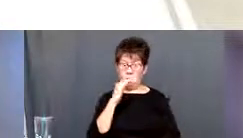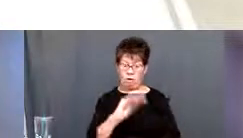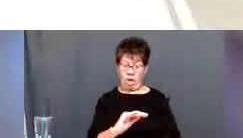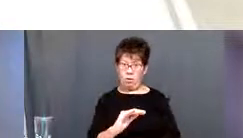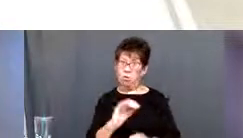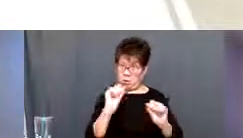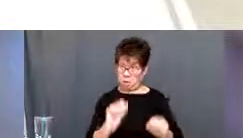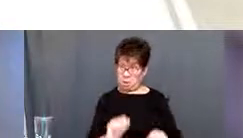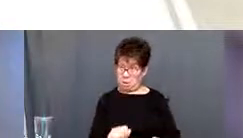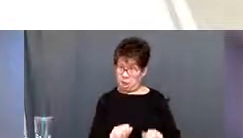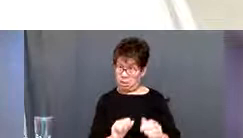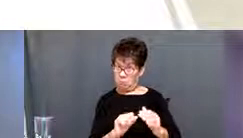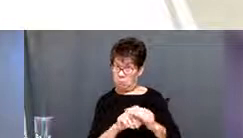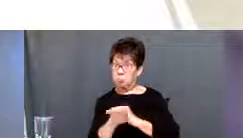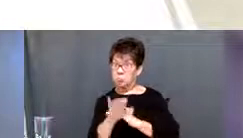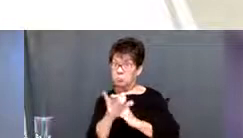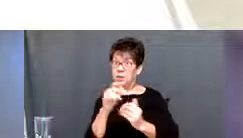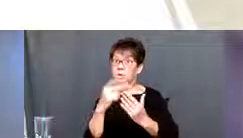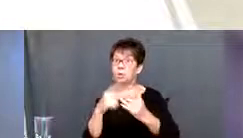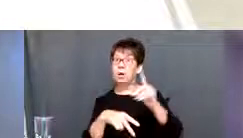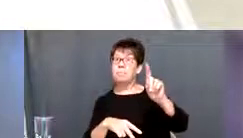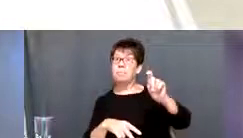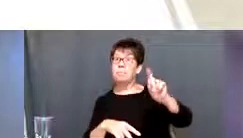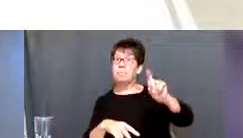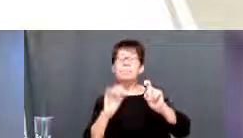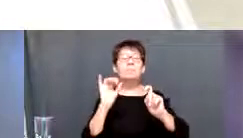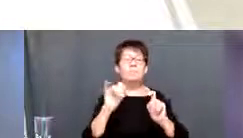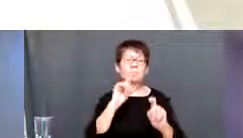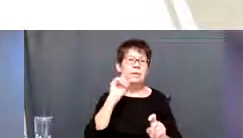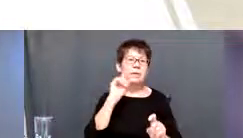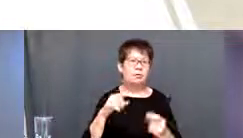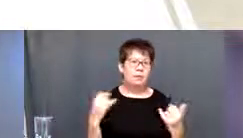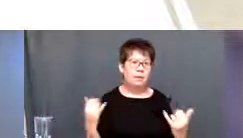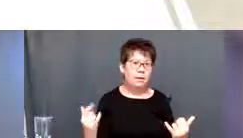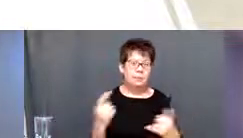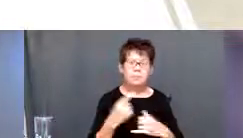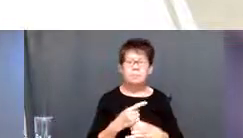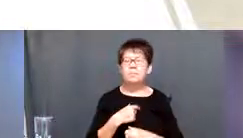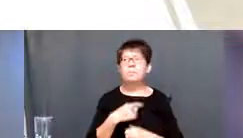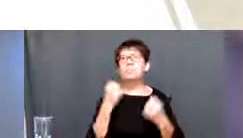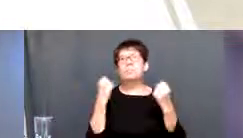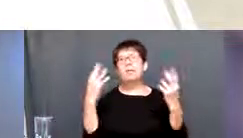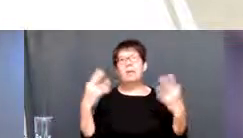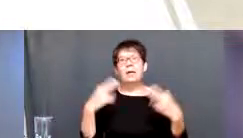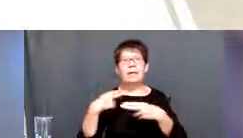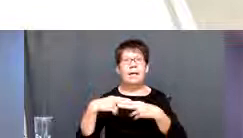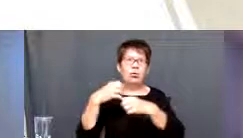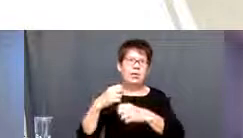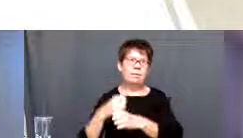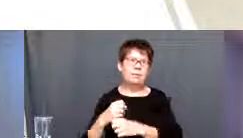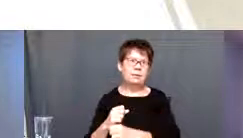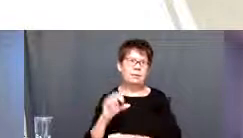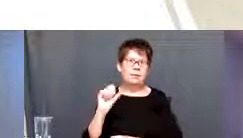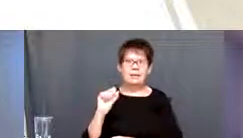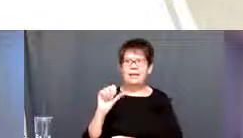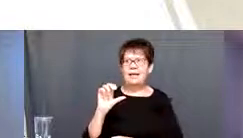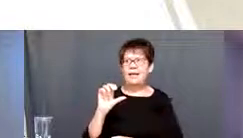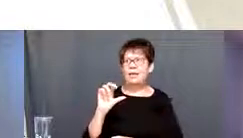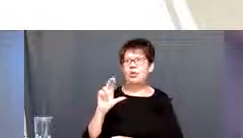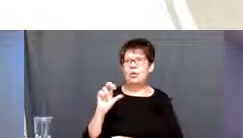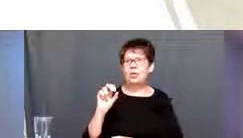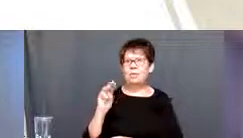will you find this out? You're going to hear a lot of acronyms that are going to be talked about, but there are going to be really two big